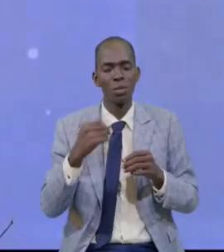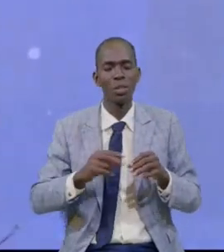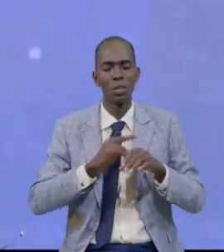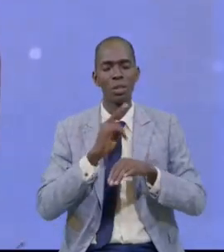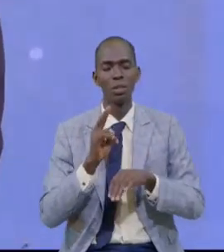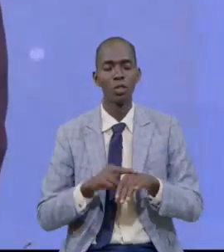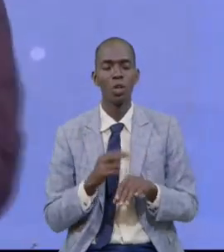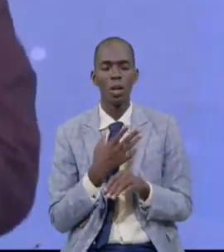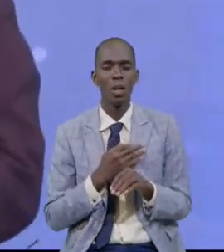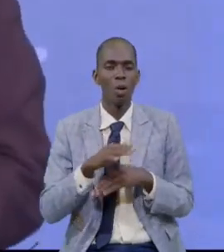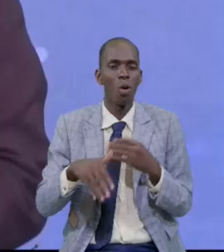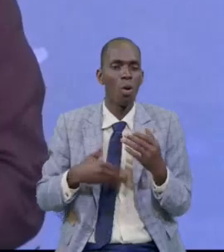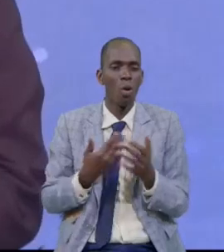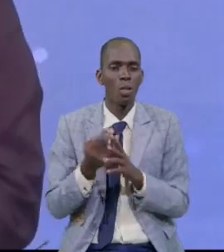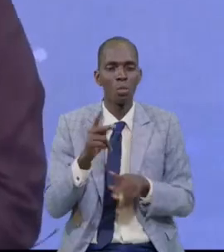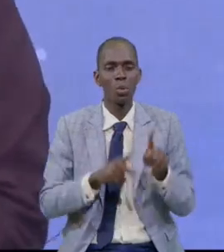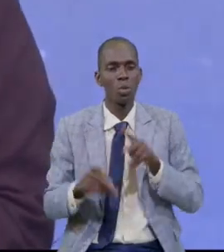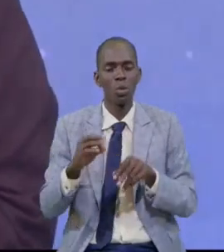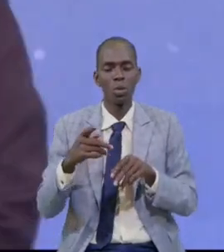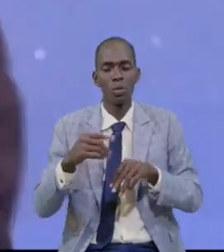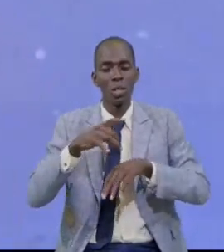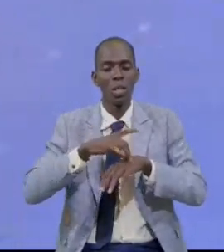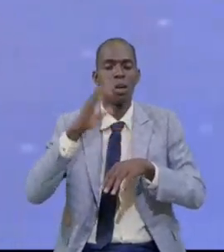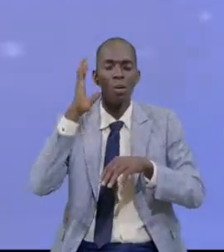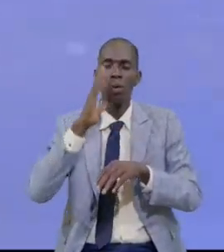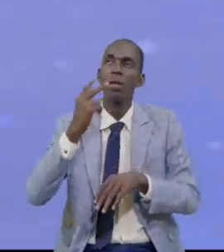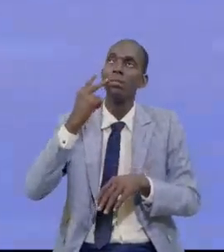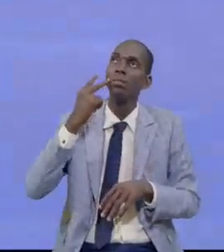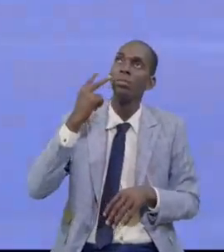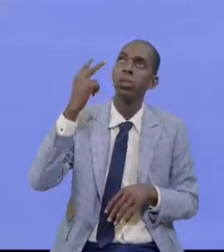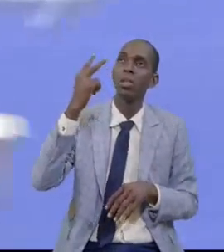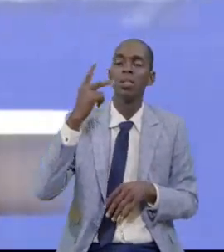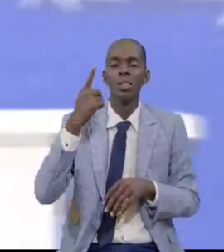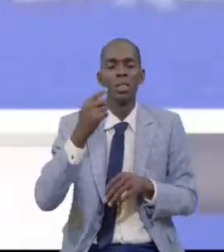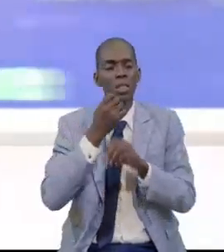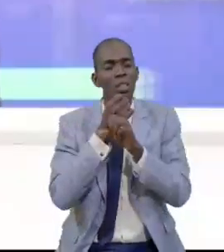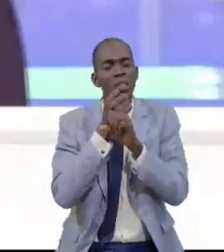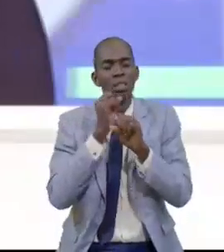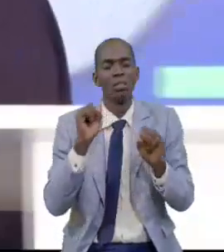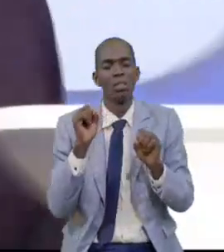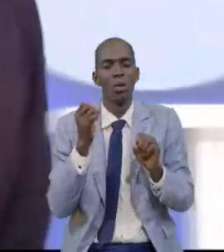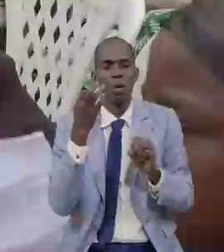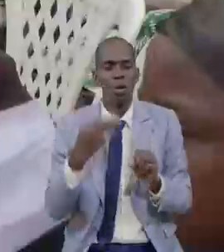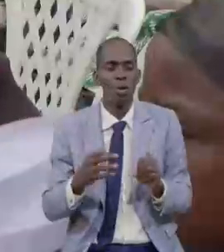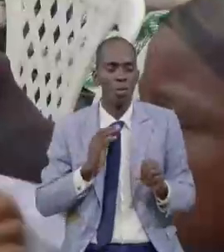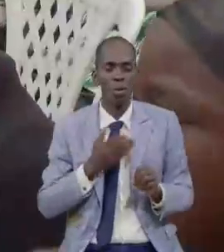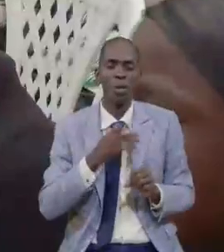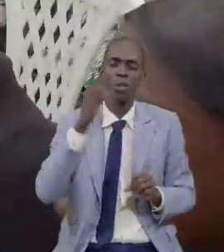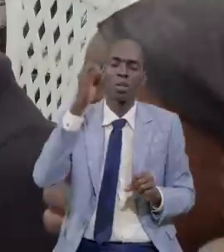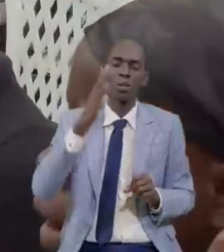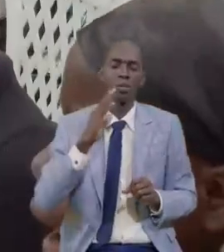of the earth shall see the salvation of our God. I will